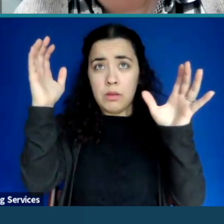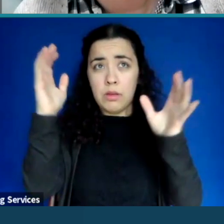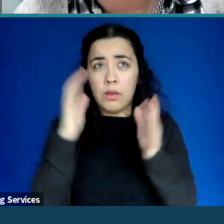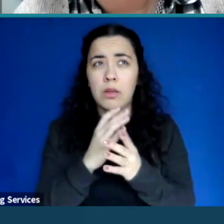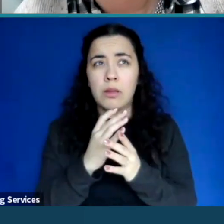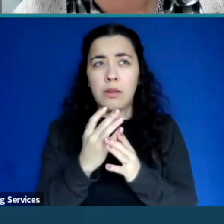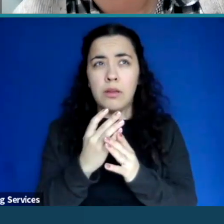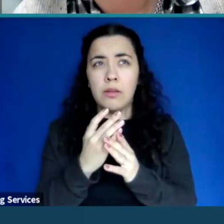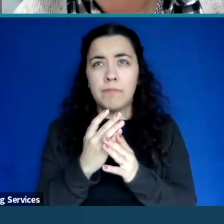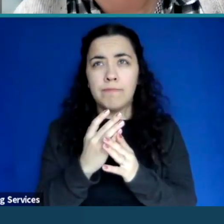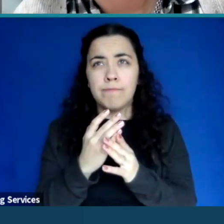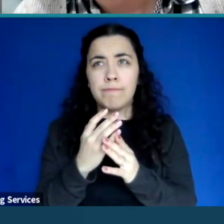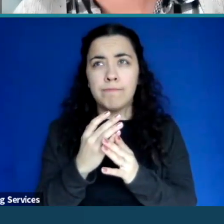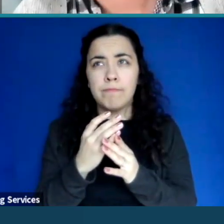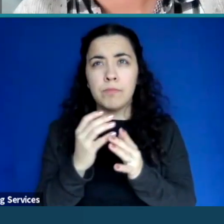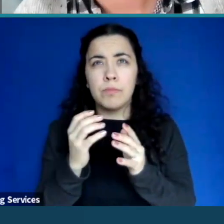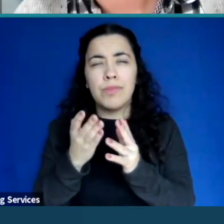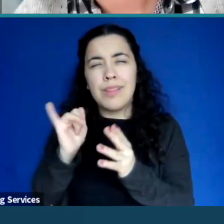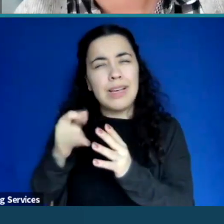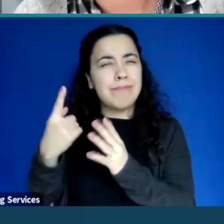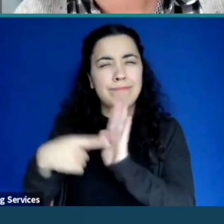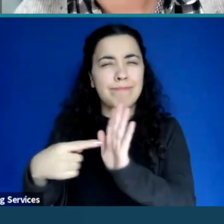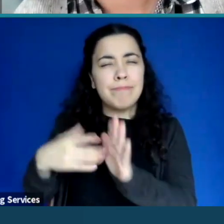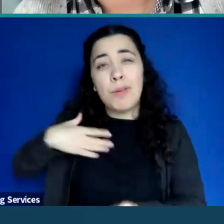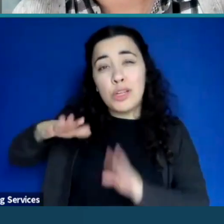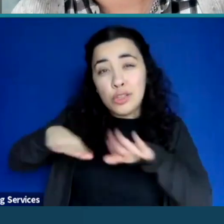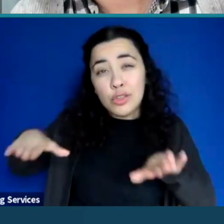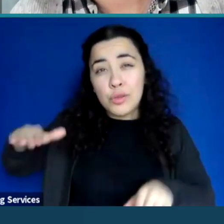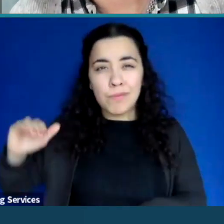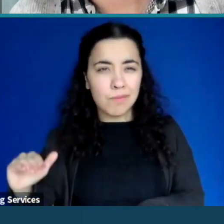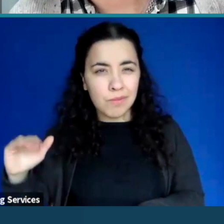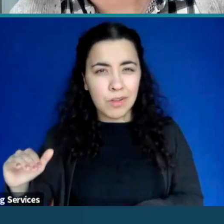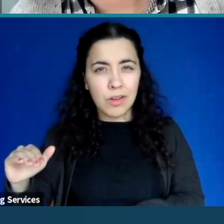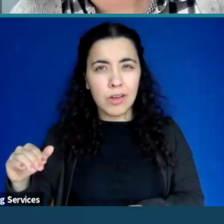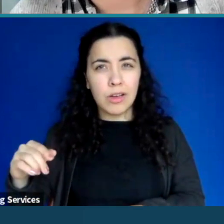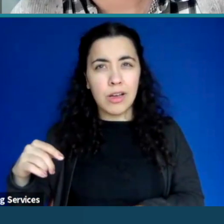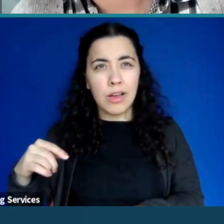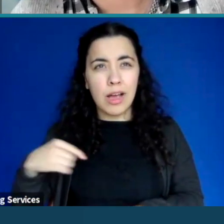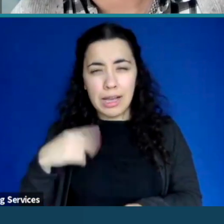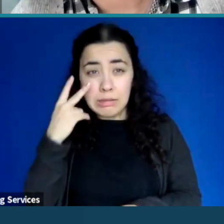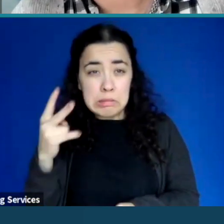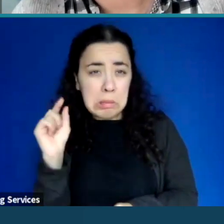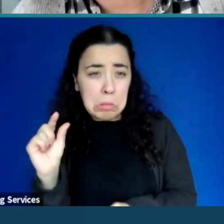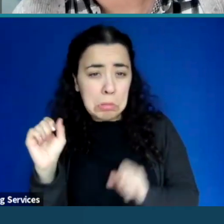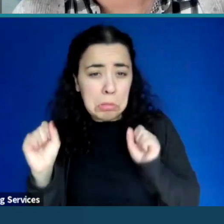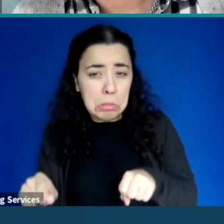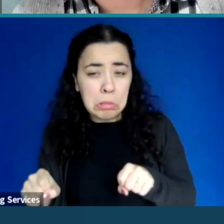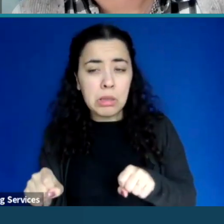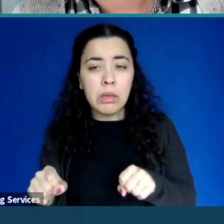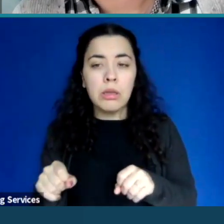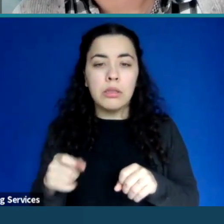through my children. As you know, when my kids were little, I could see a little bit. So I picture